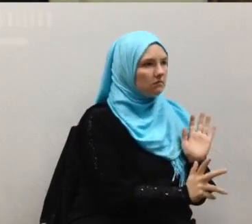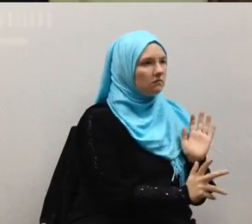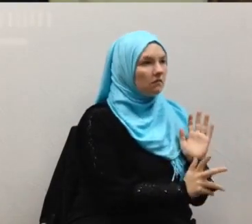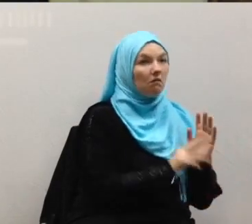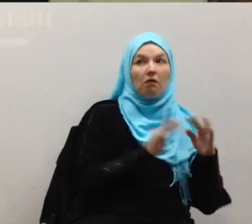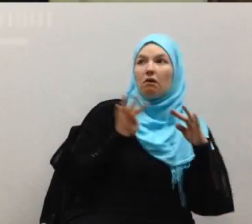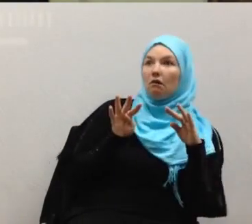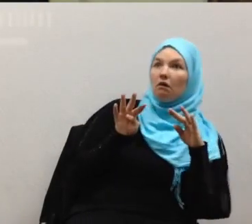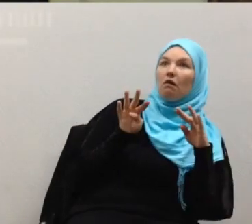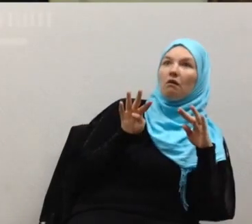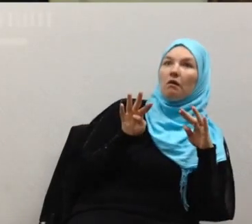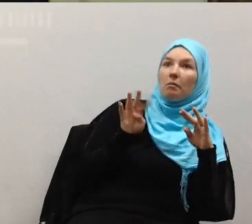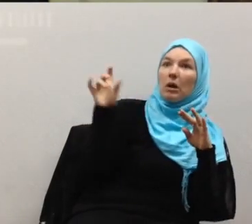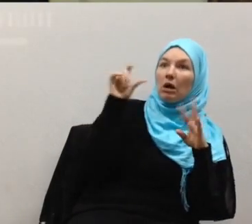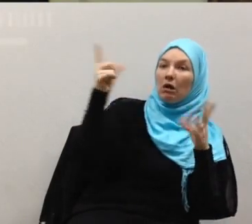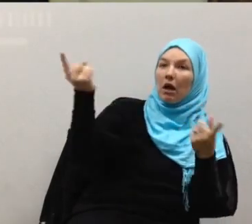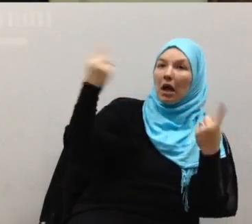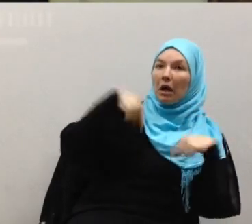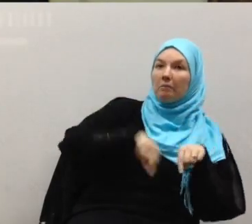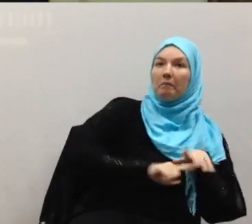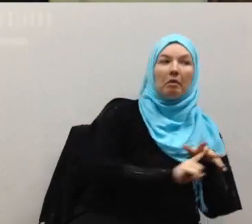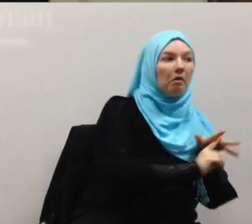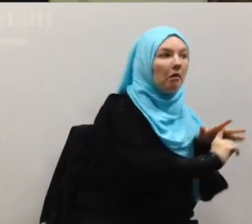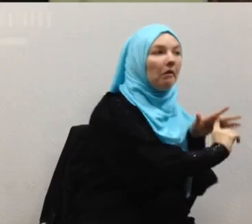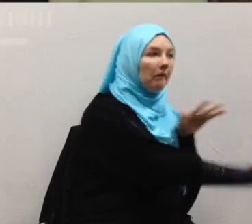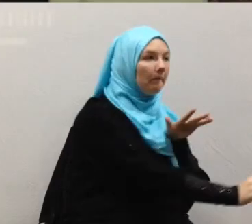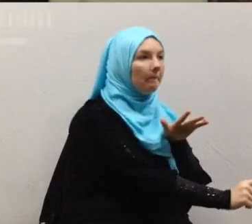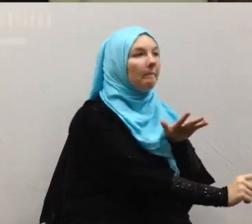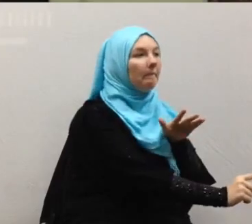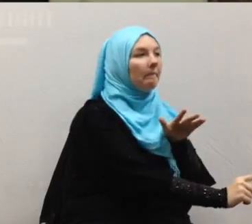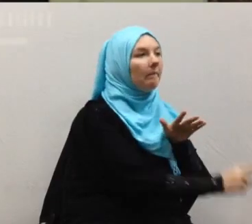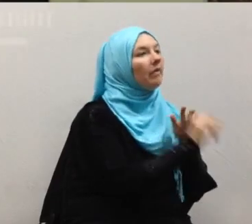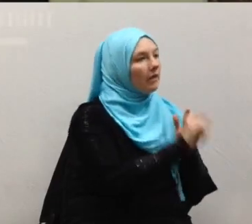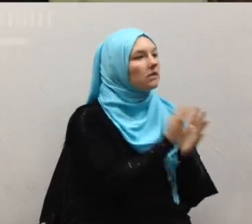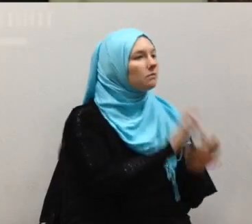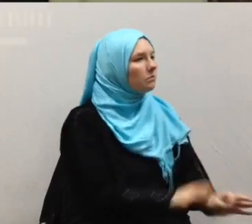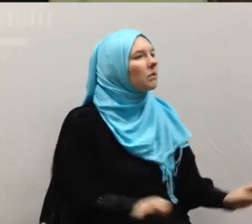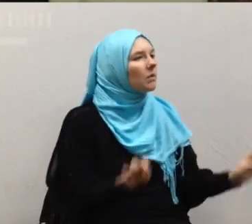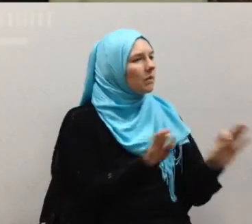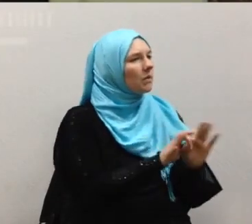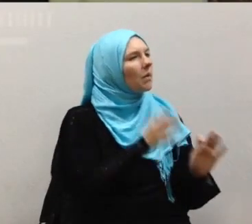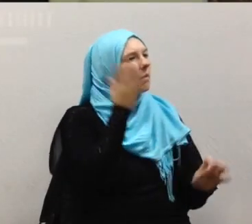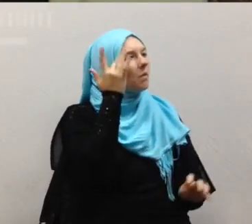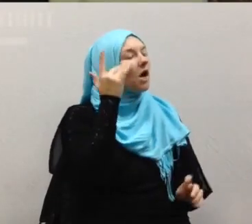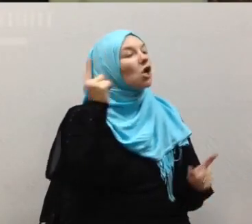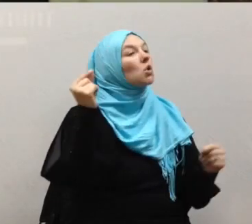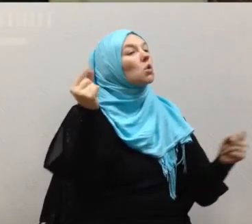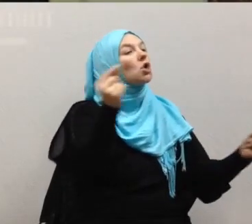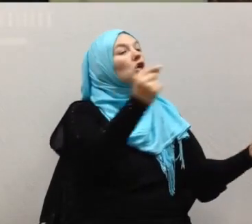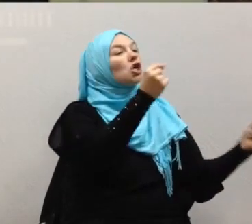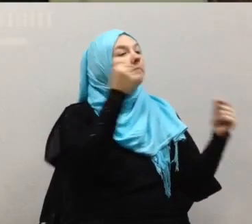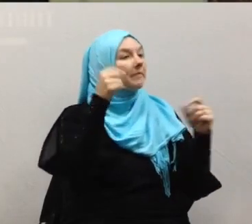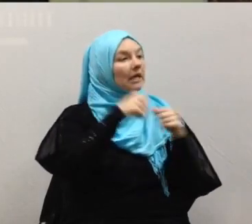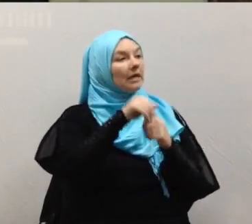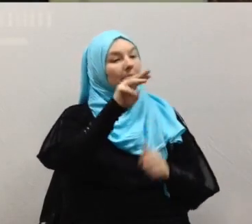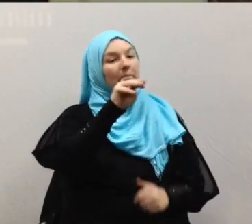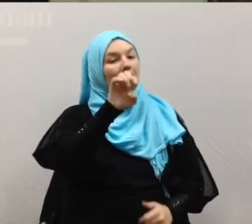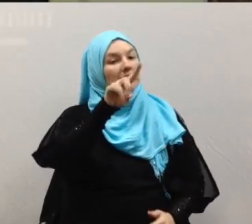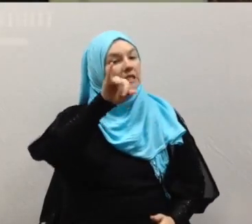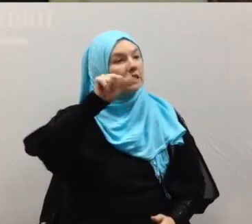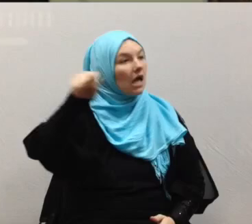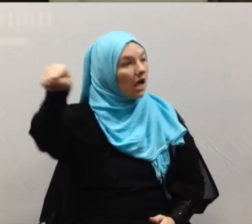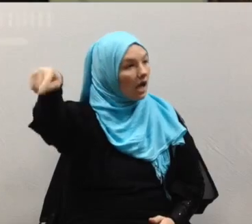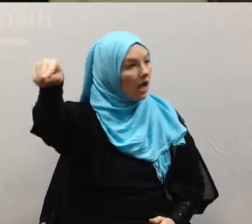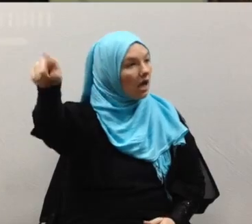And this is very important, because the rumors in Medina is that if the pagans of